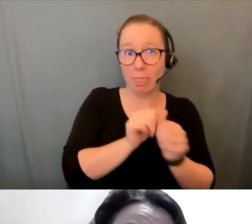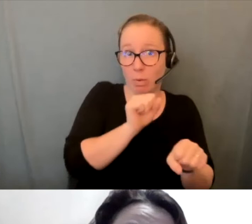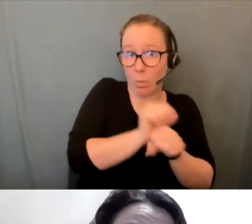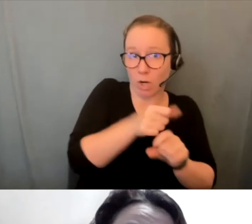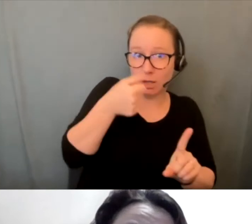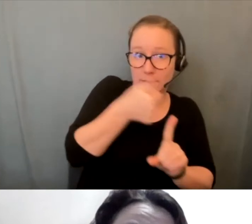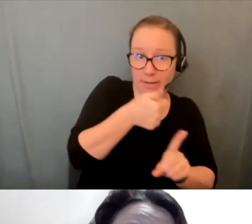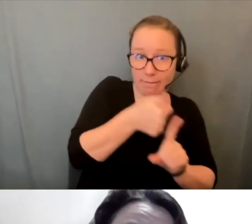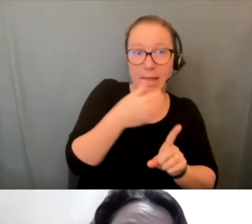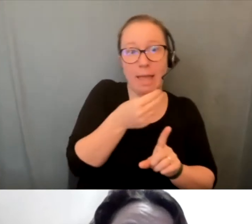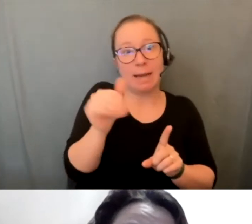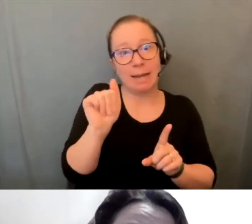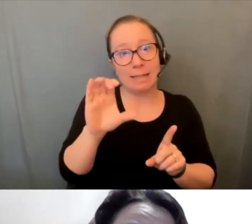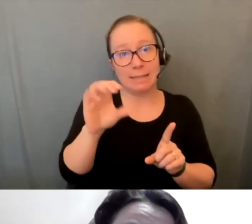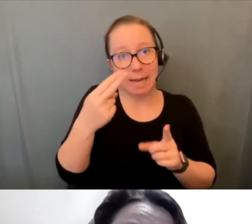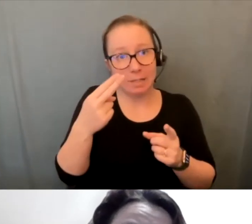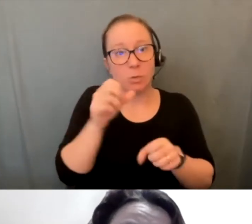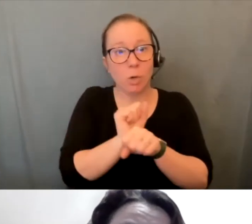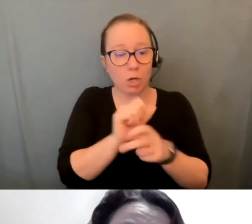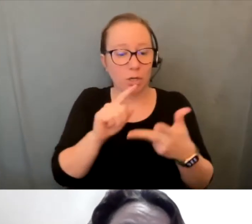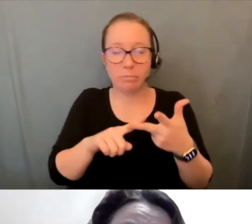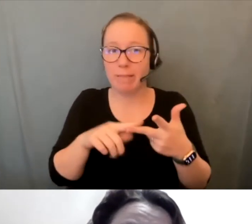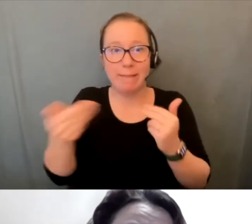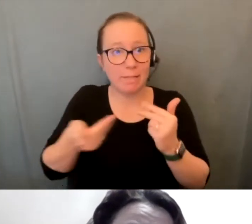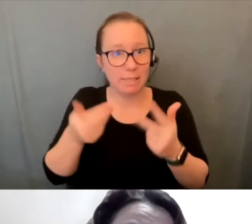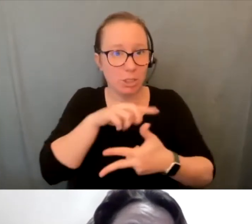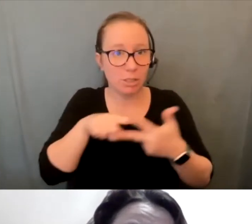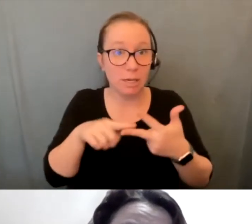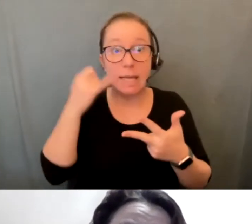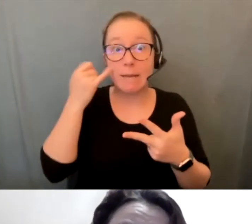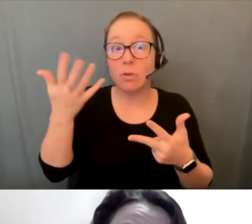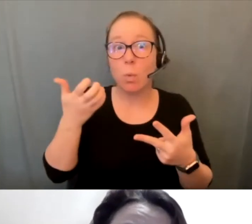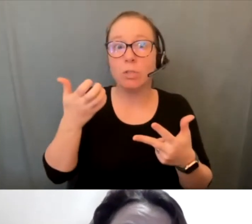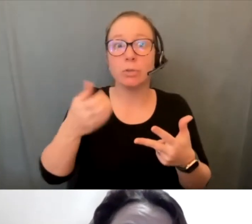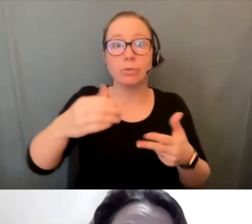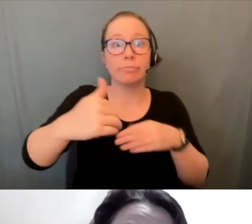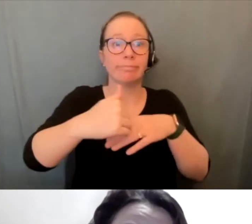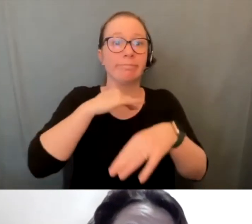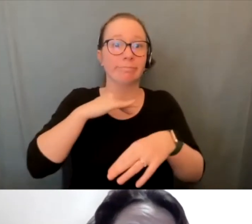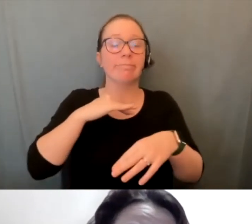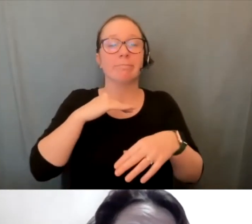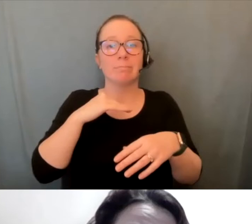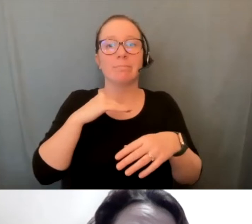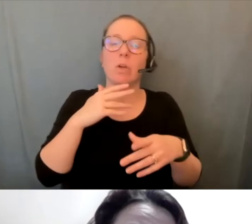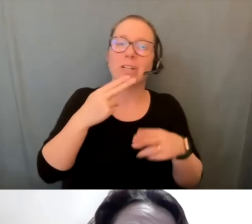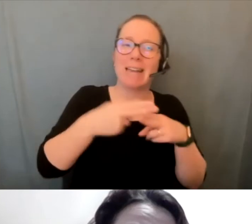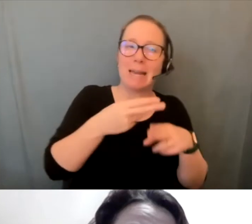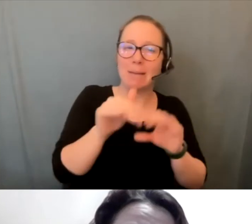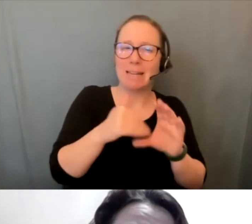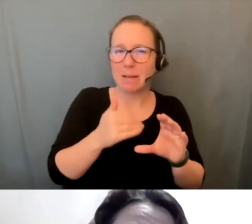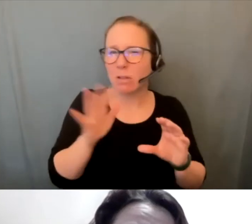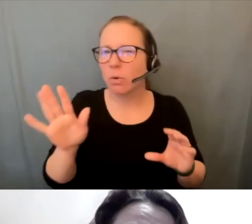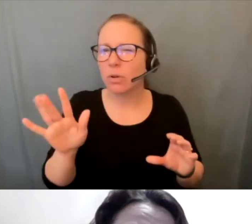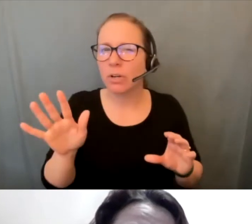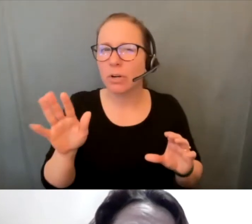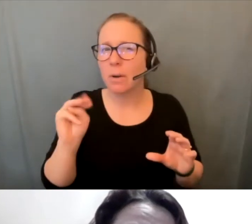in the ACH work and in that invitation, if you want to put your name and email, or actually are we going to do a